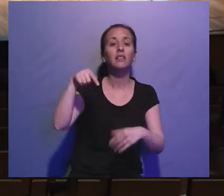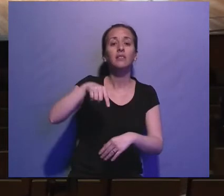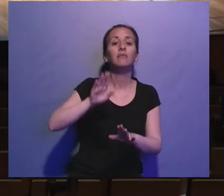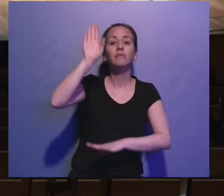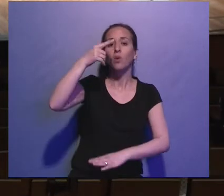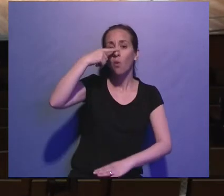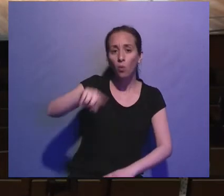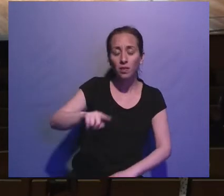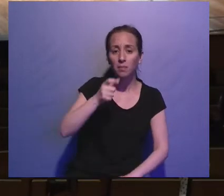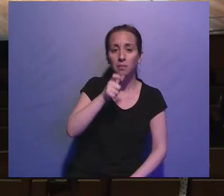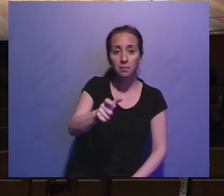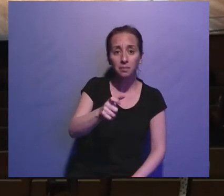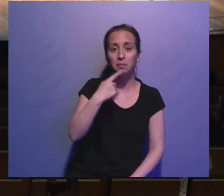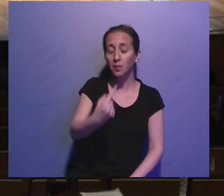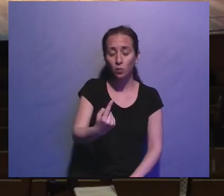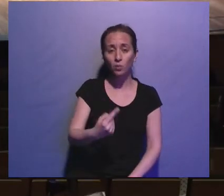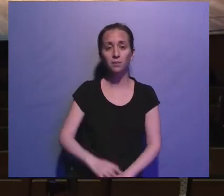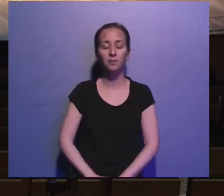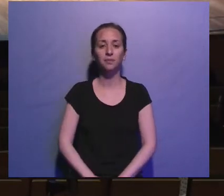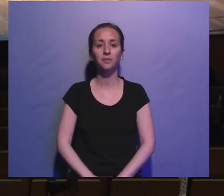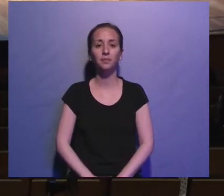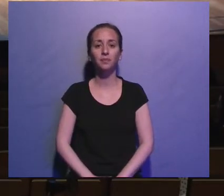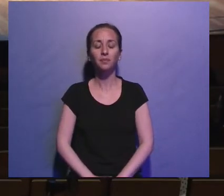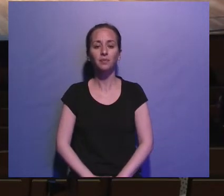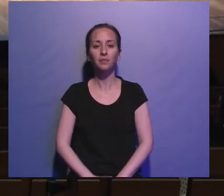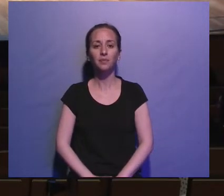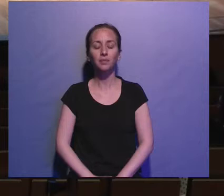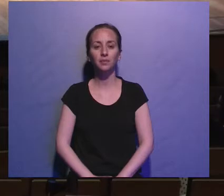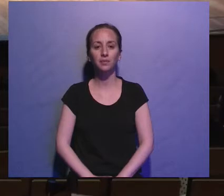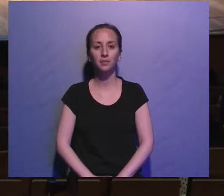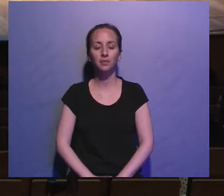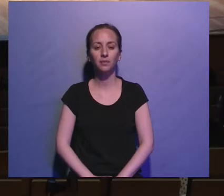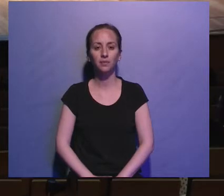you very much. And now the last question.